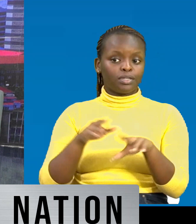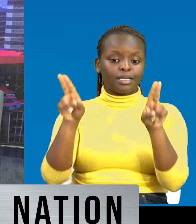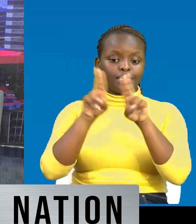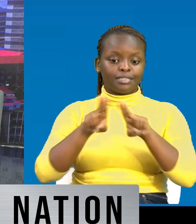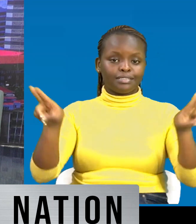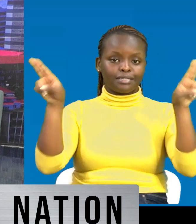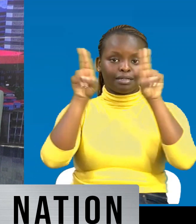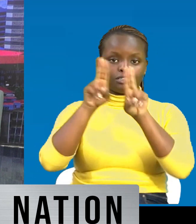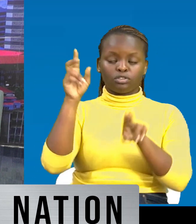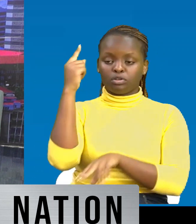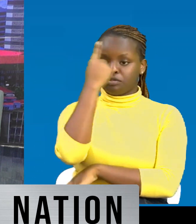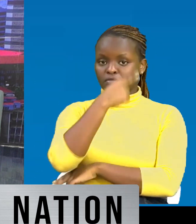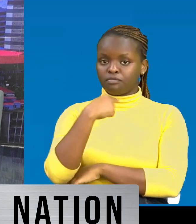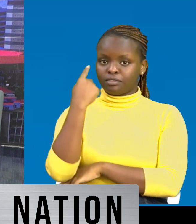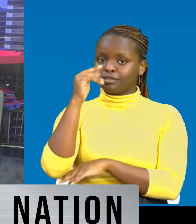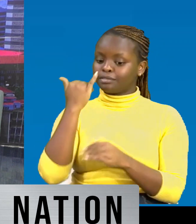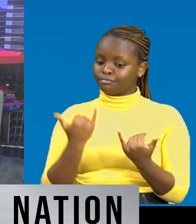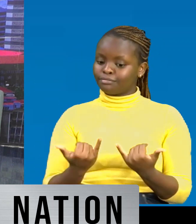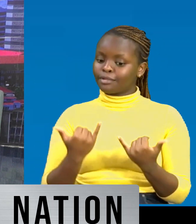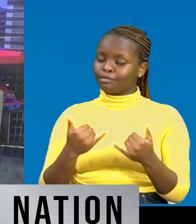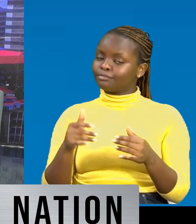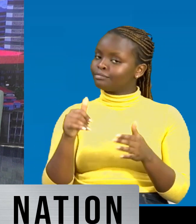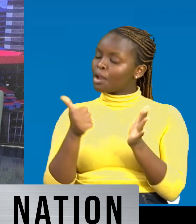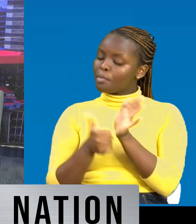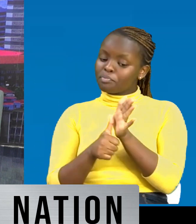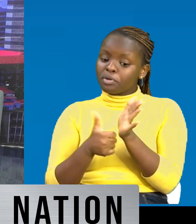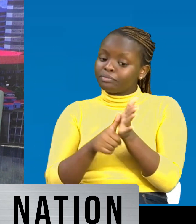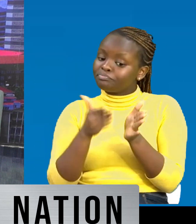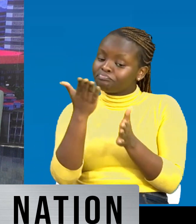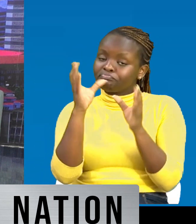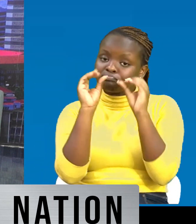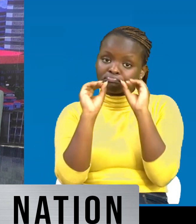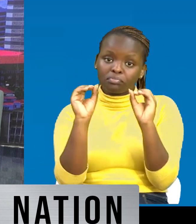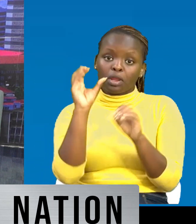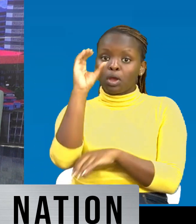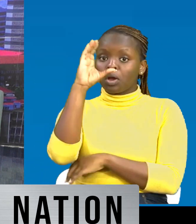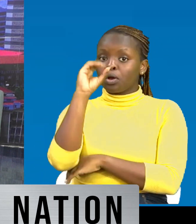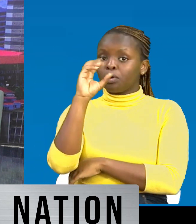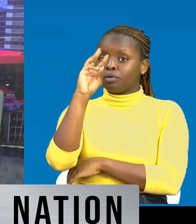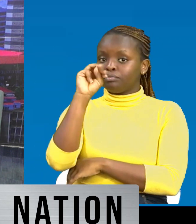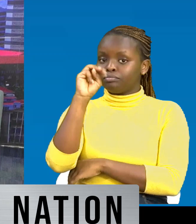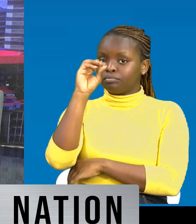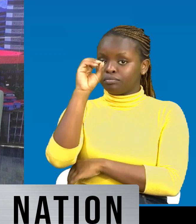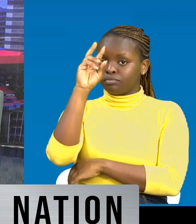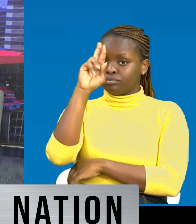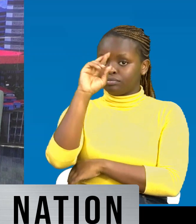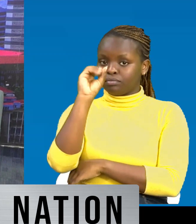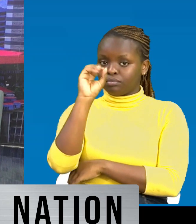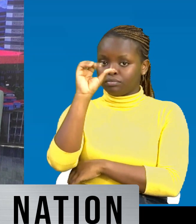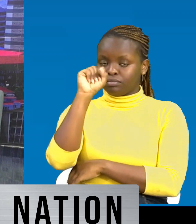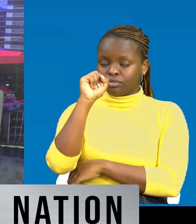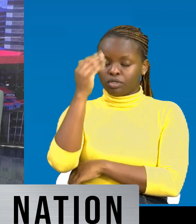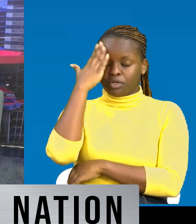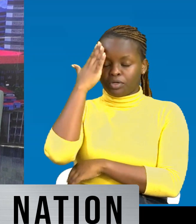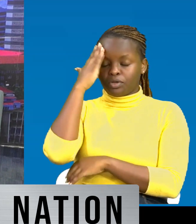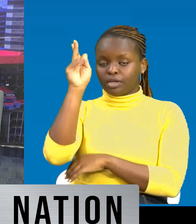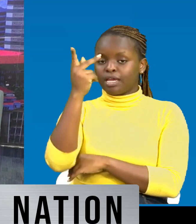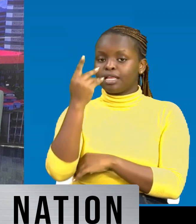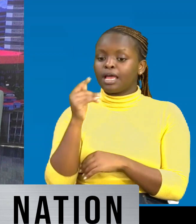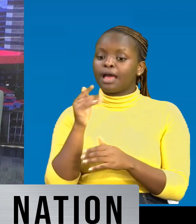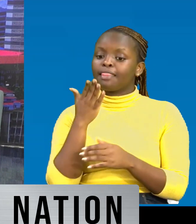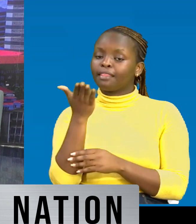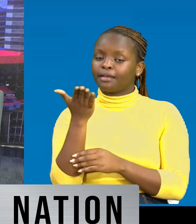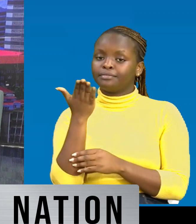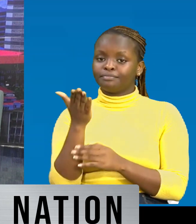international face right now. No problem. For Comoros now, they know Kenya exists. That's good. But then the question, Jonah,